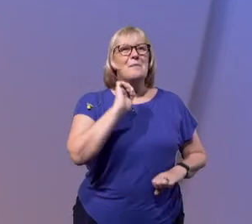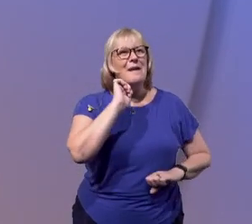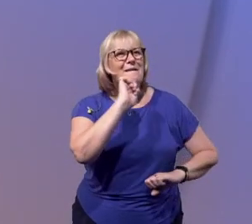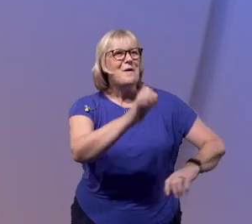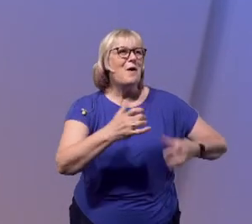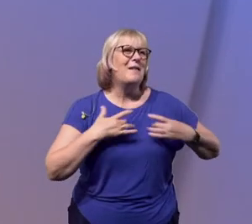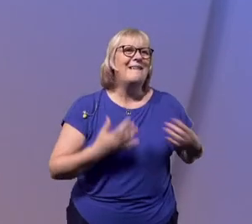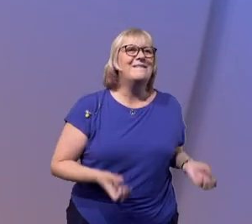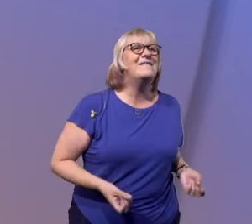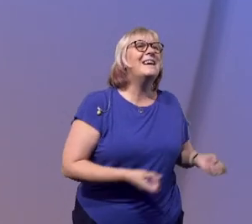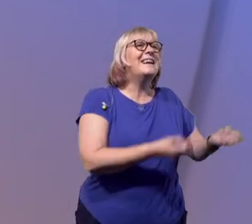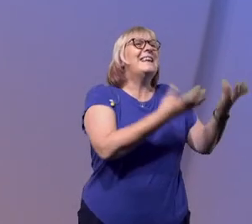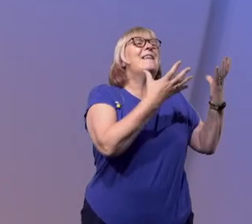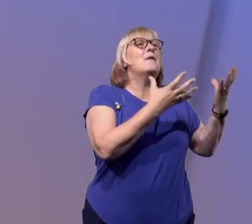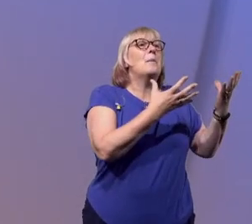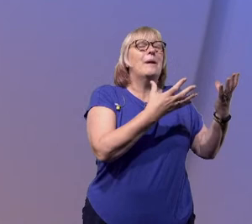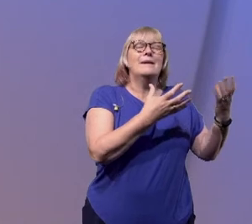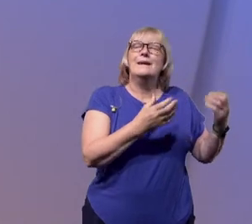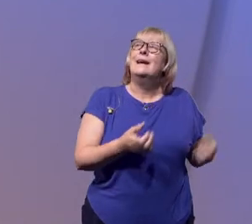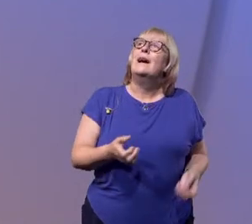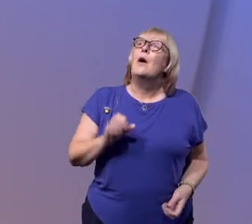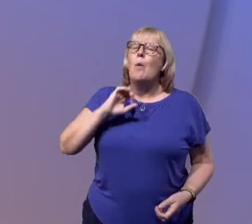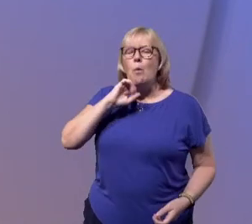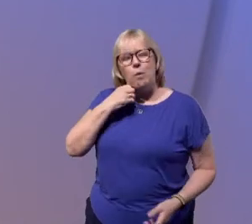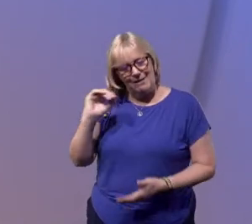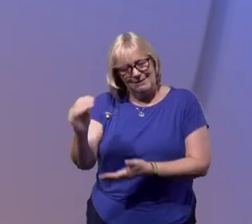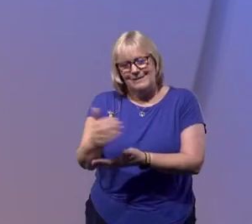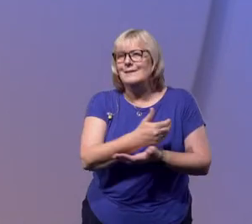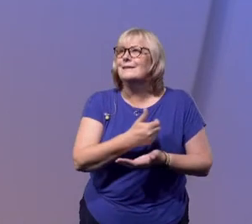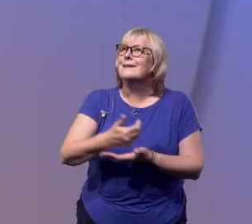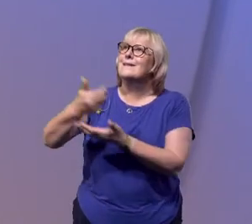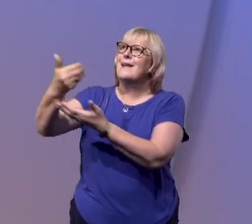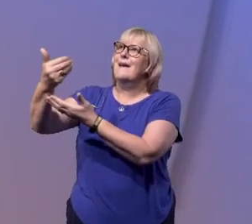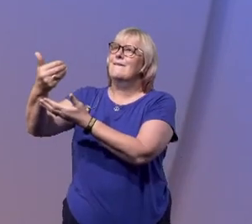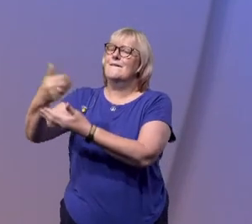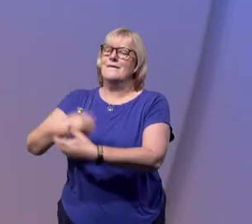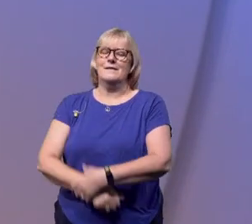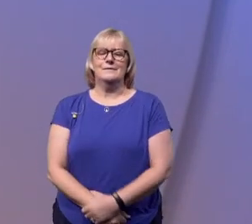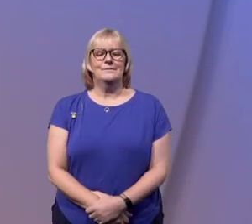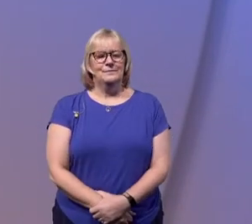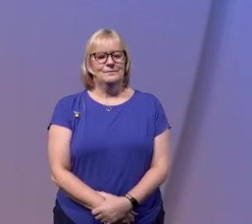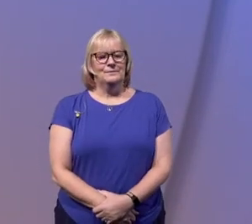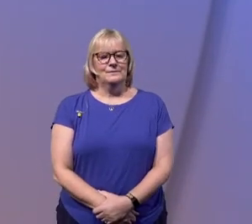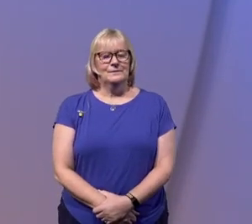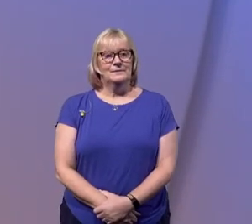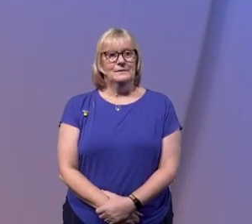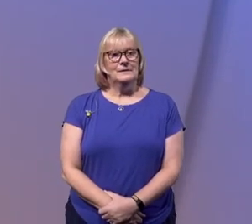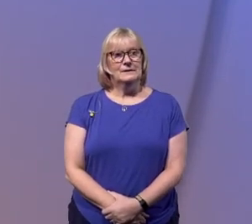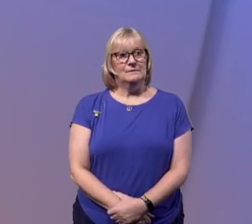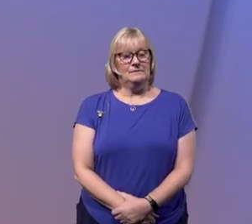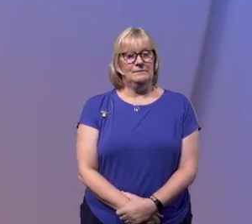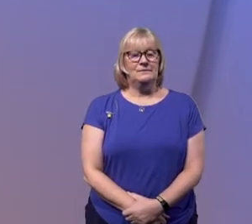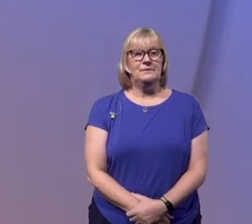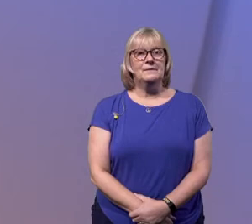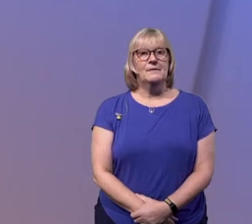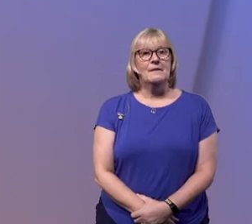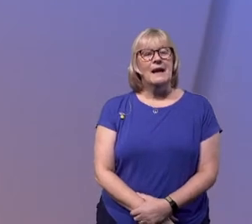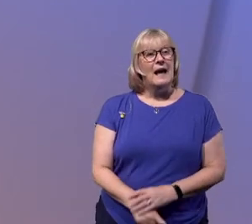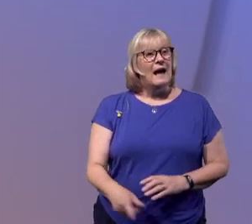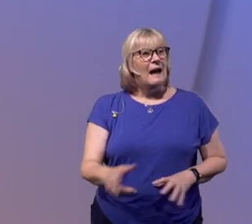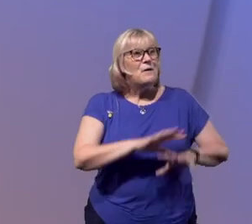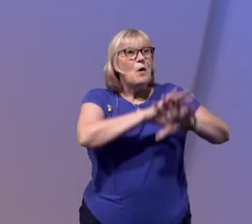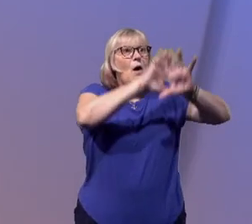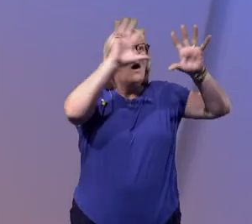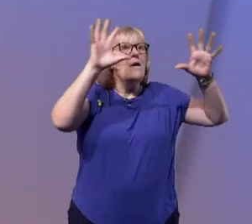life for me and for the gospel will save it. What good is it for someone to gain the whole world